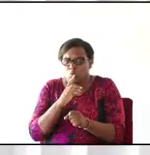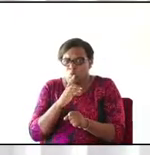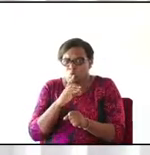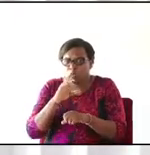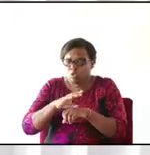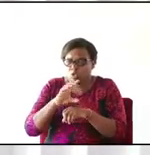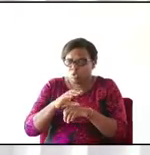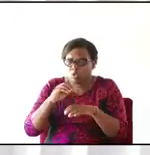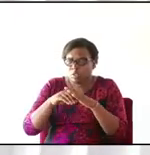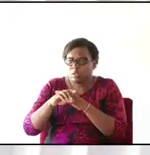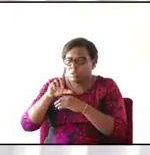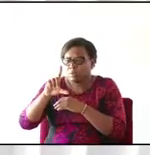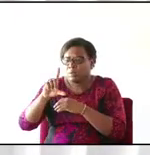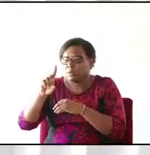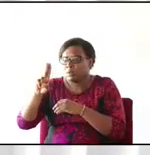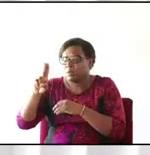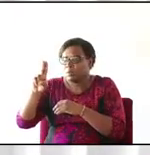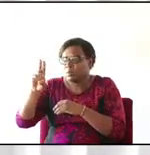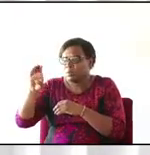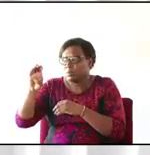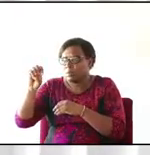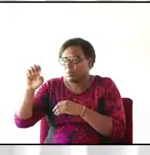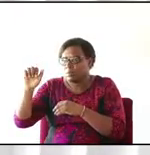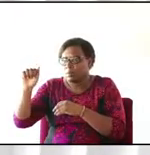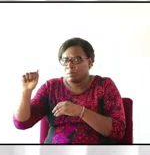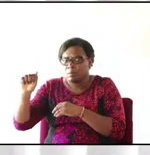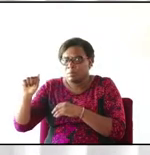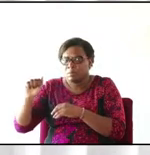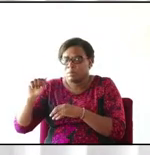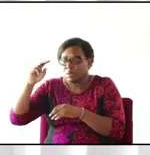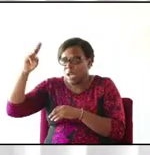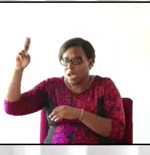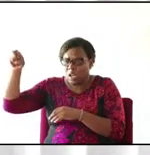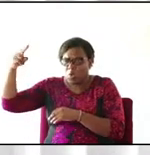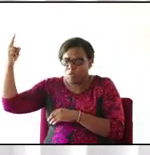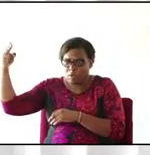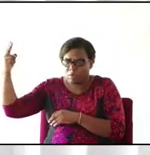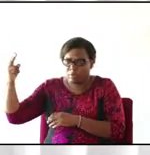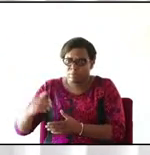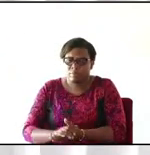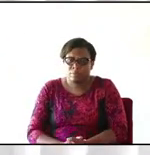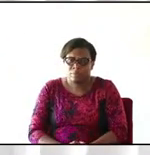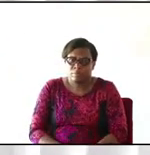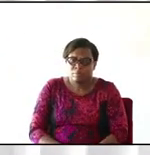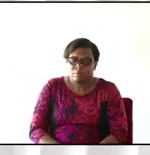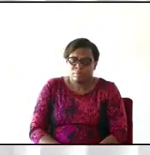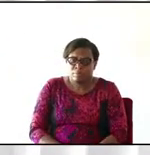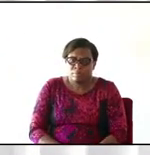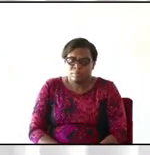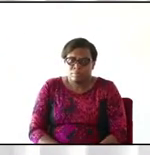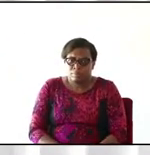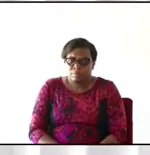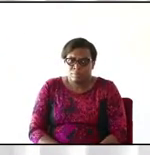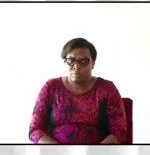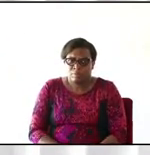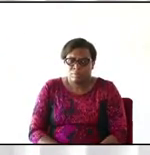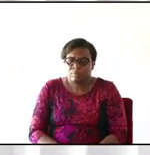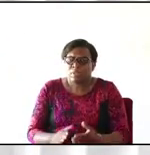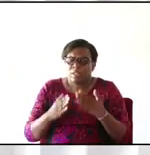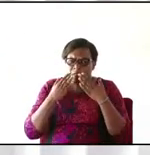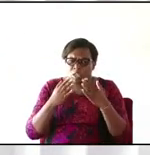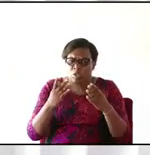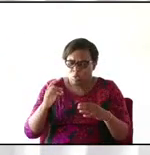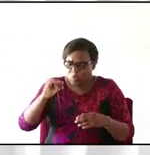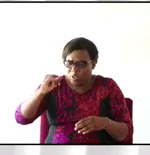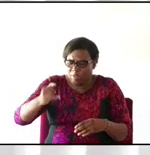Lucy. We bring you greetings in the name of our Lord and our Savior, Jesus Christ. Thank you for having invited me to